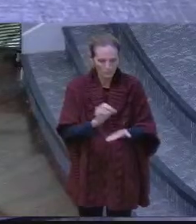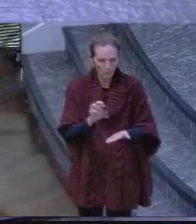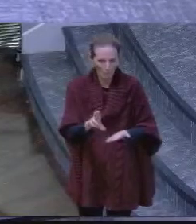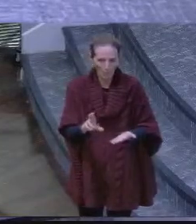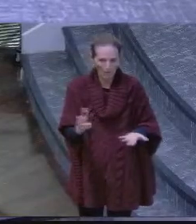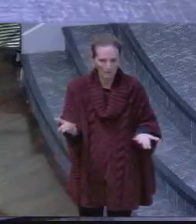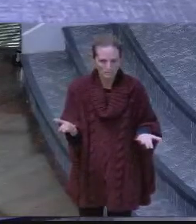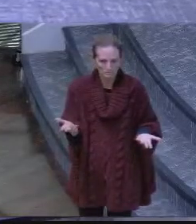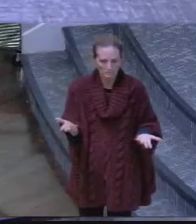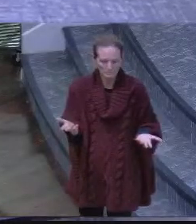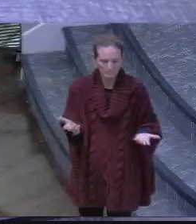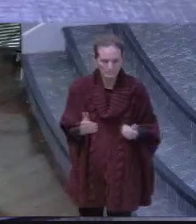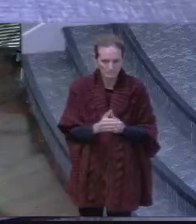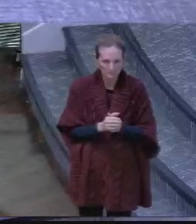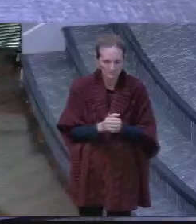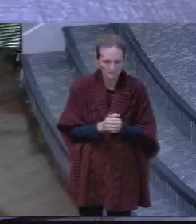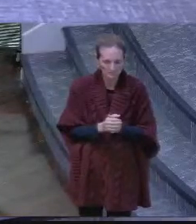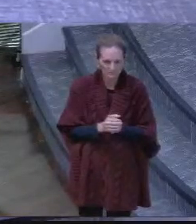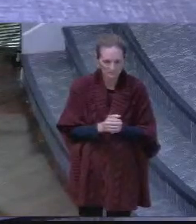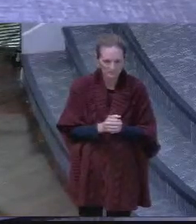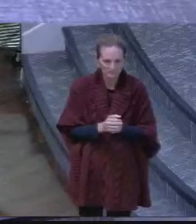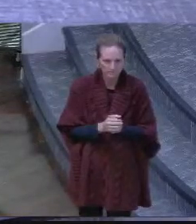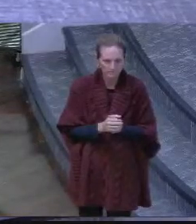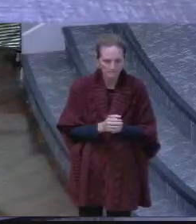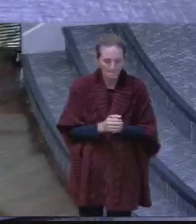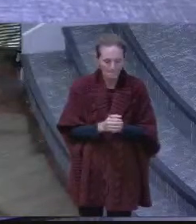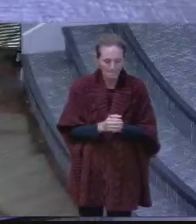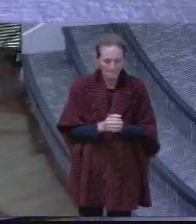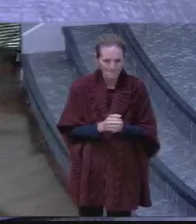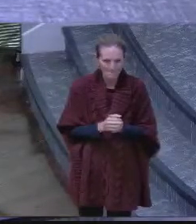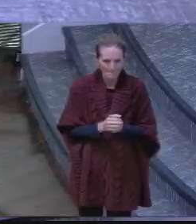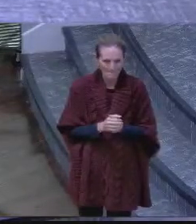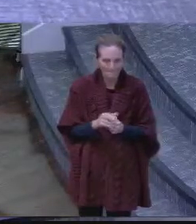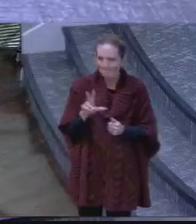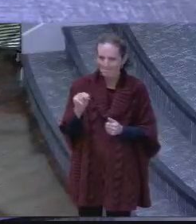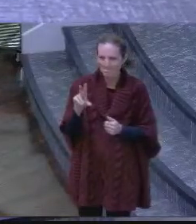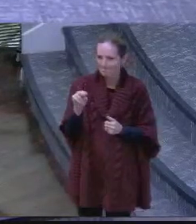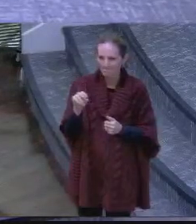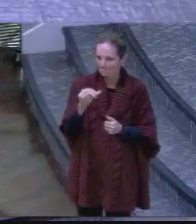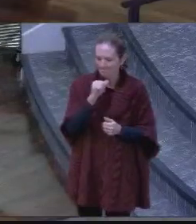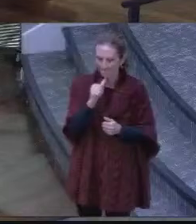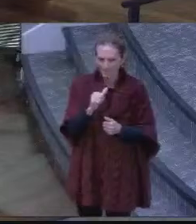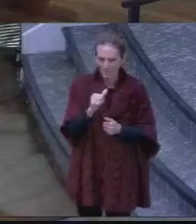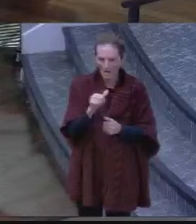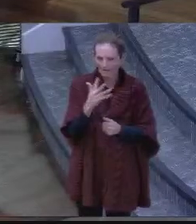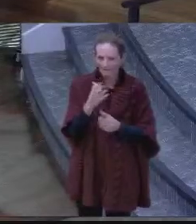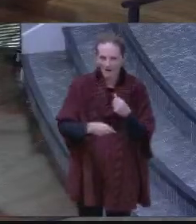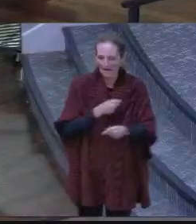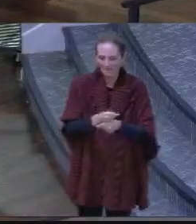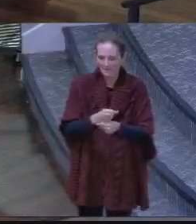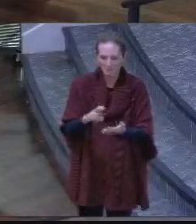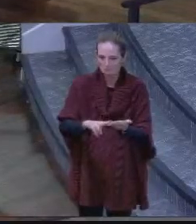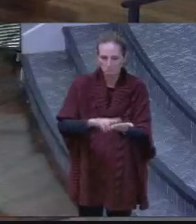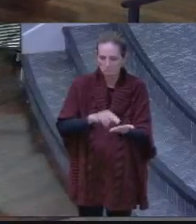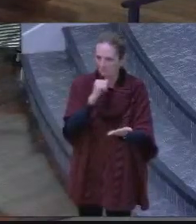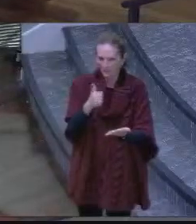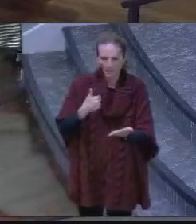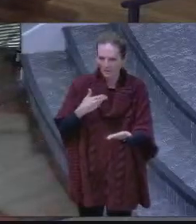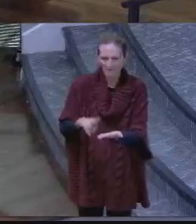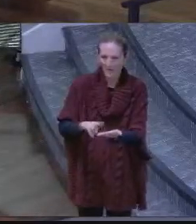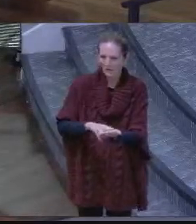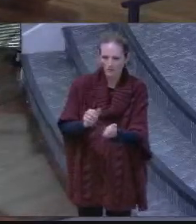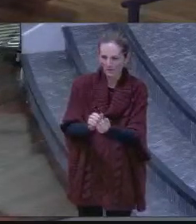And where are we if we are in that five-year cycle? No, we're not. We're not under contract.